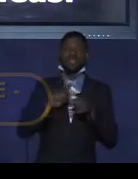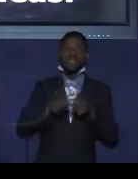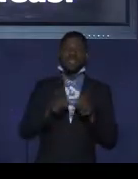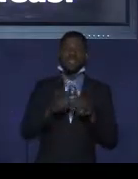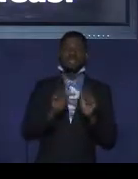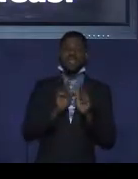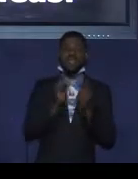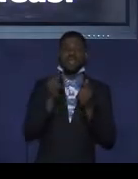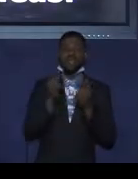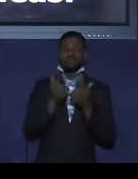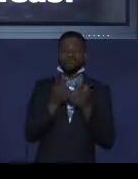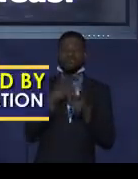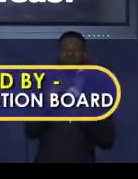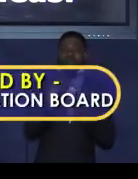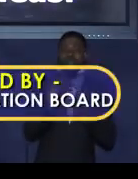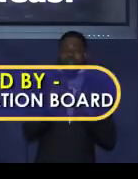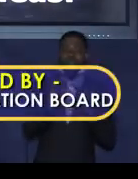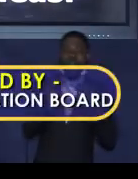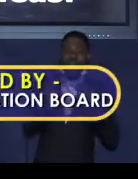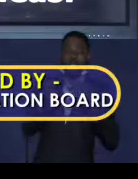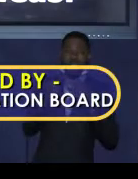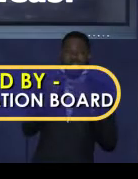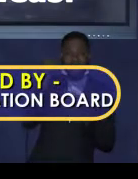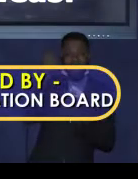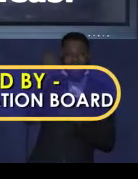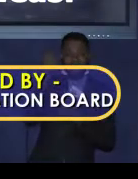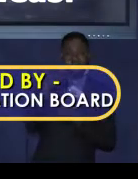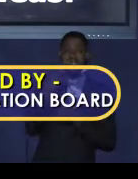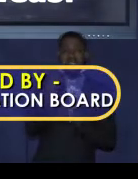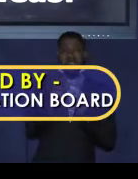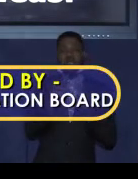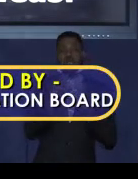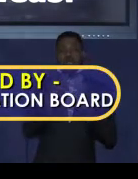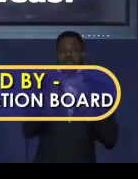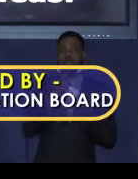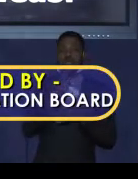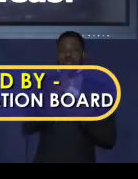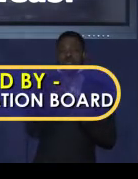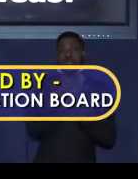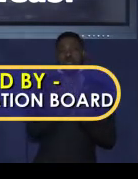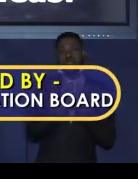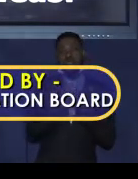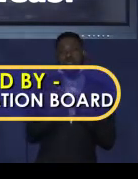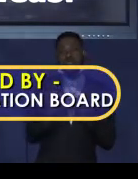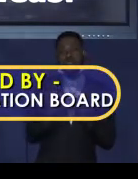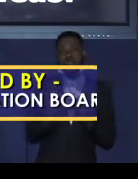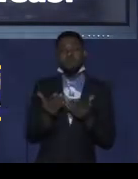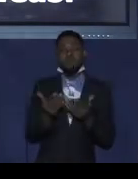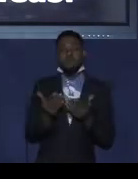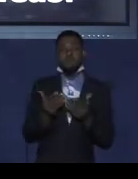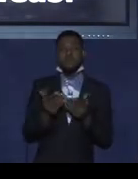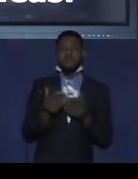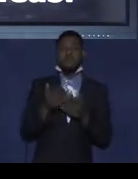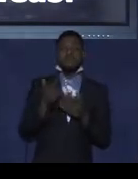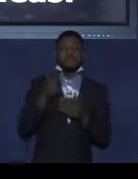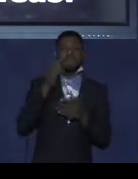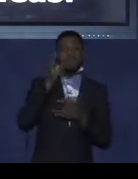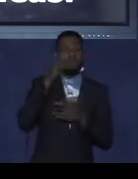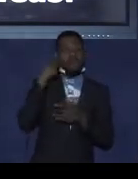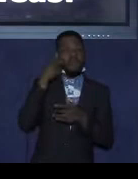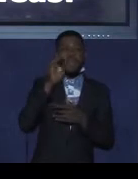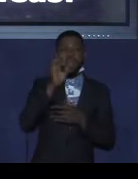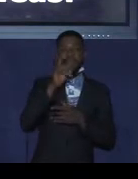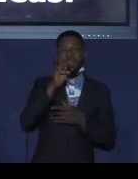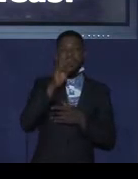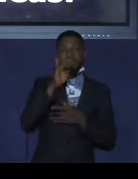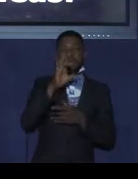groups who have opposing ideas. The group could be a certain, maybe an ethnic group,